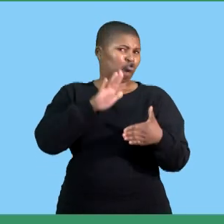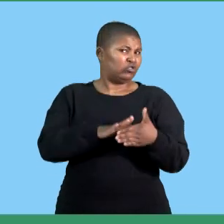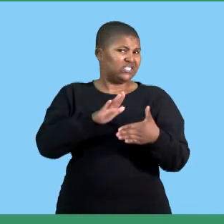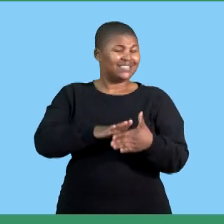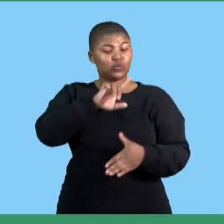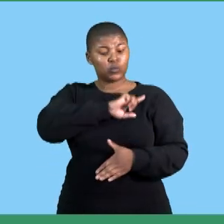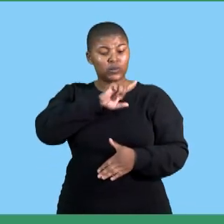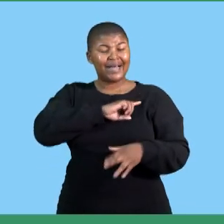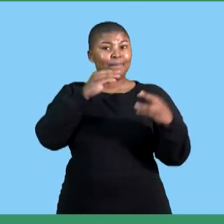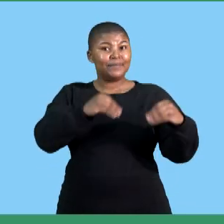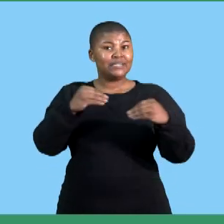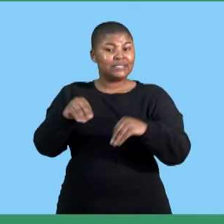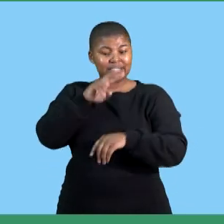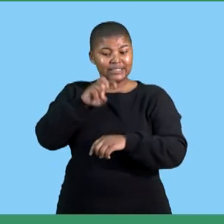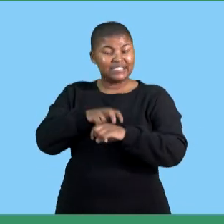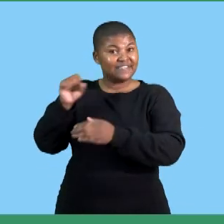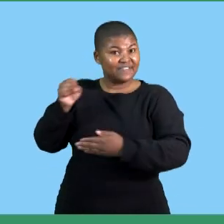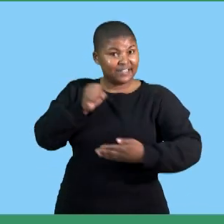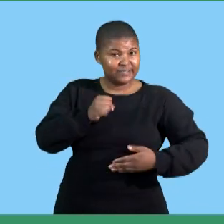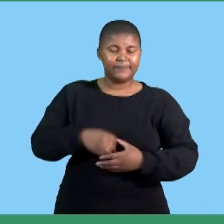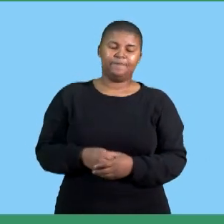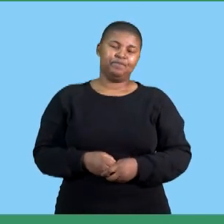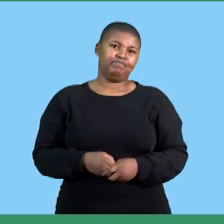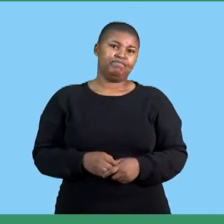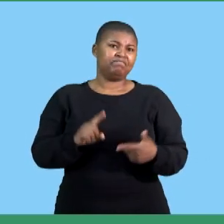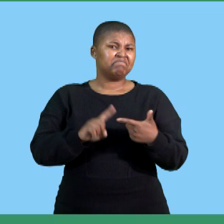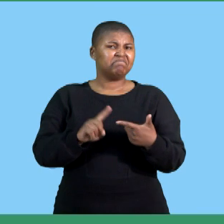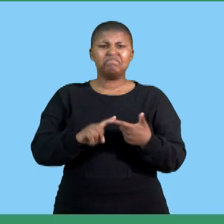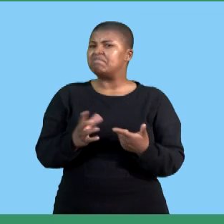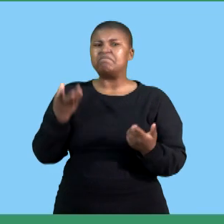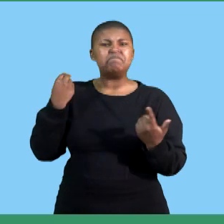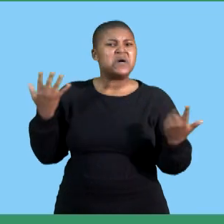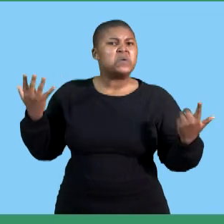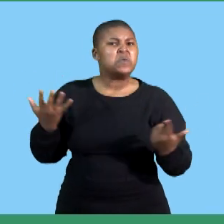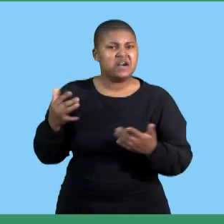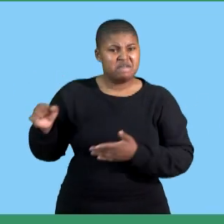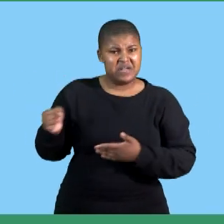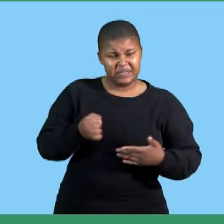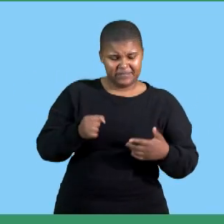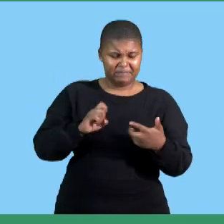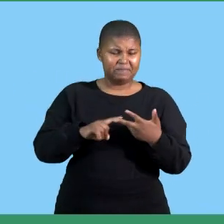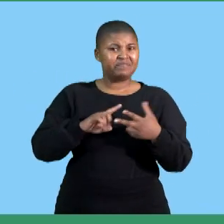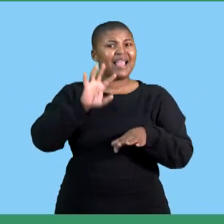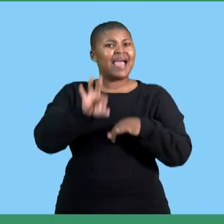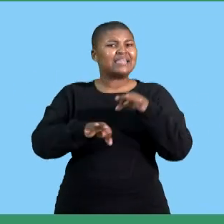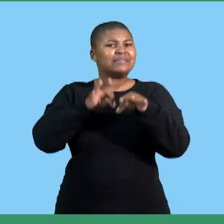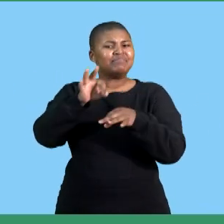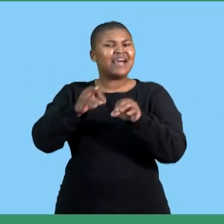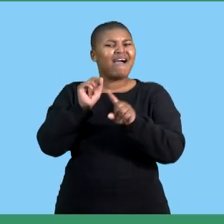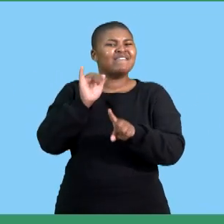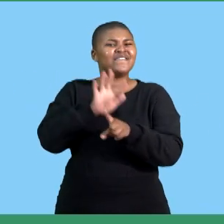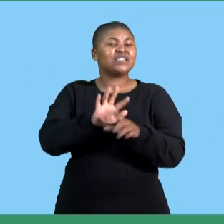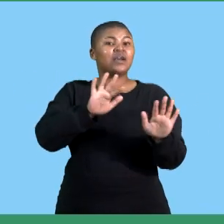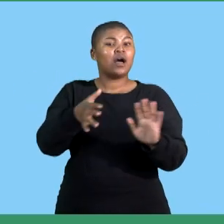businesses need funding, explain sources of funding, describe factors that influence the choice of